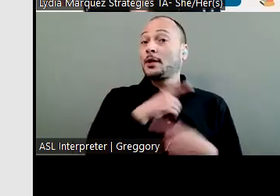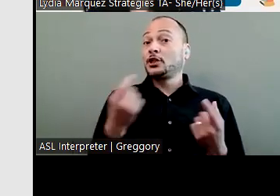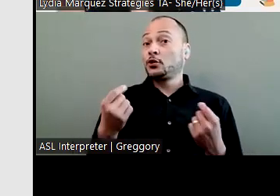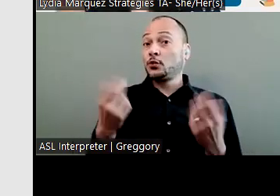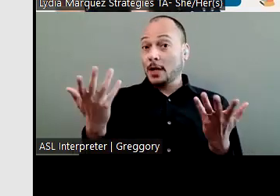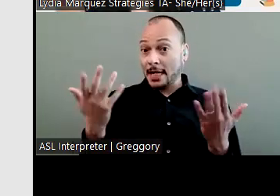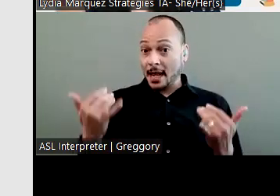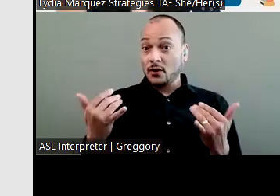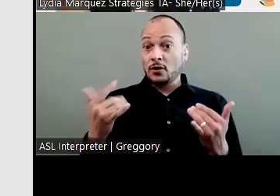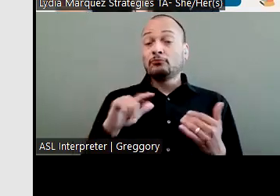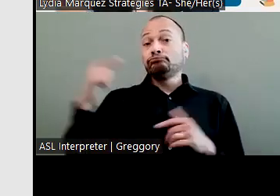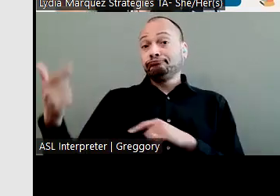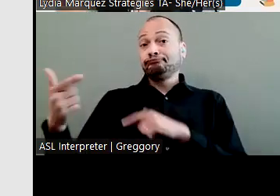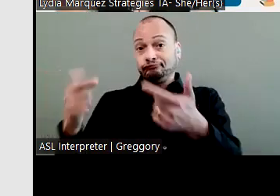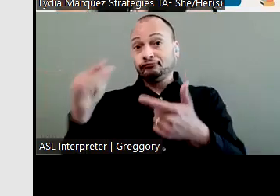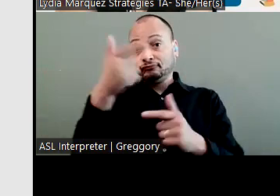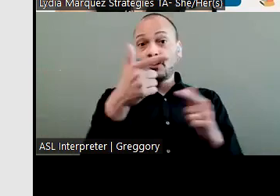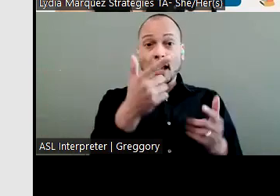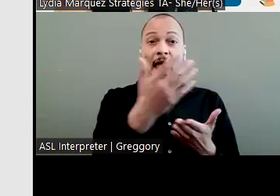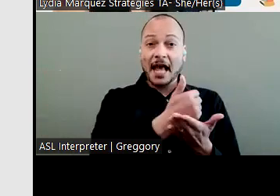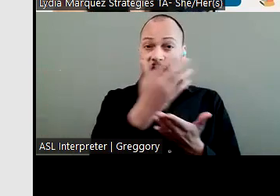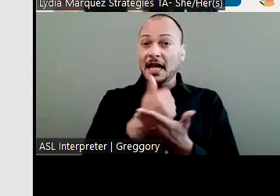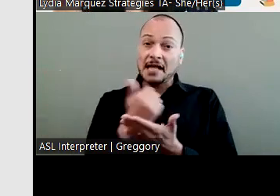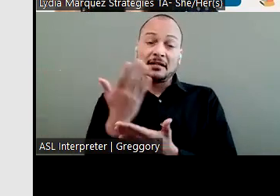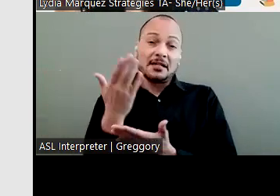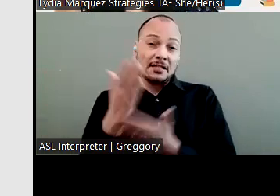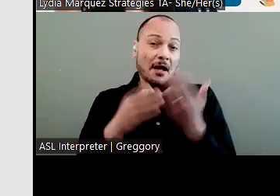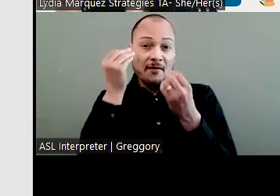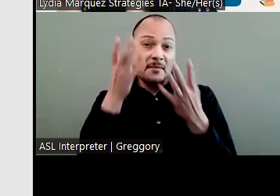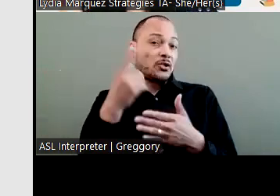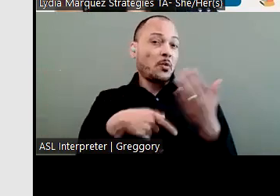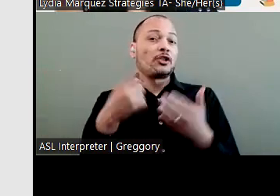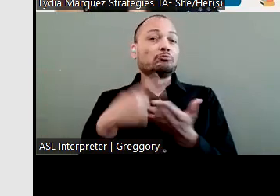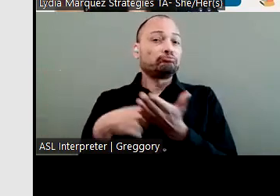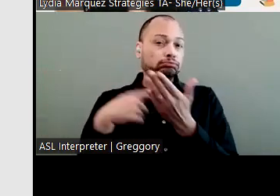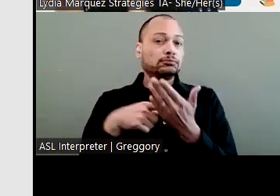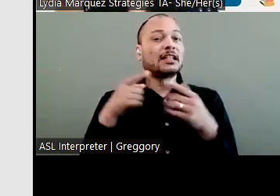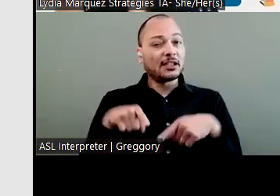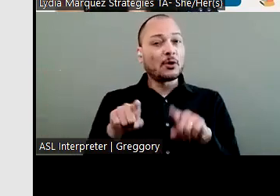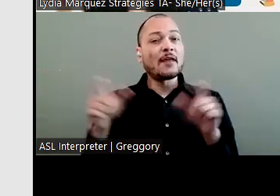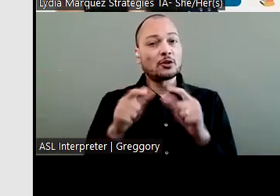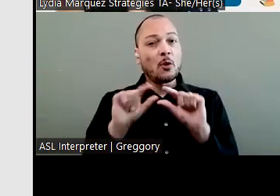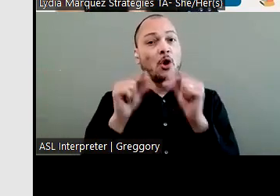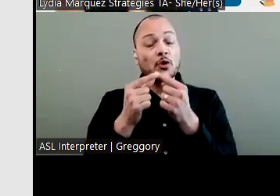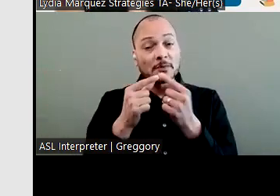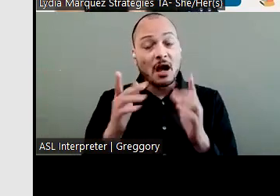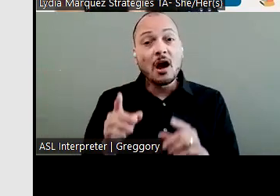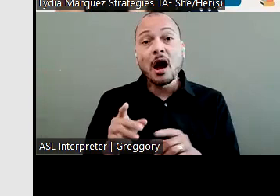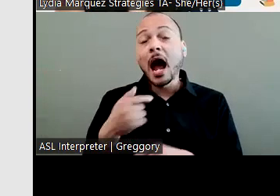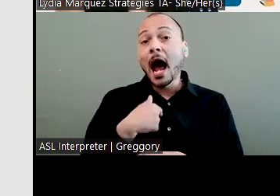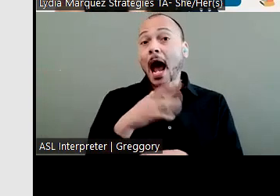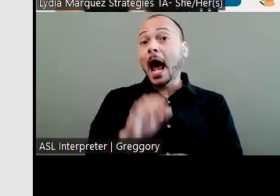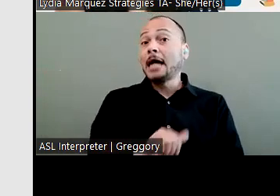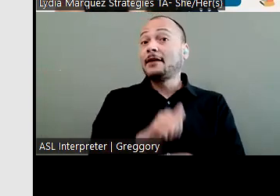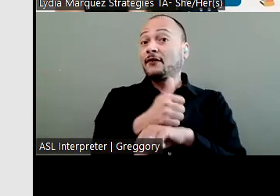and get some sense of what you talked about in the small groups. And I frame this